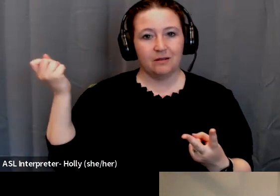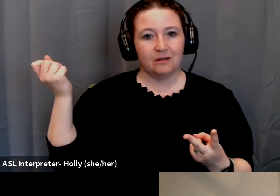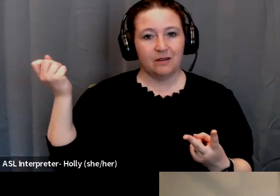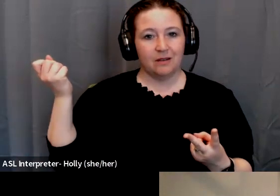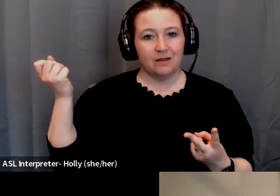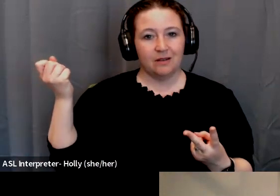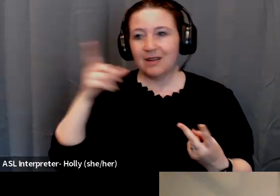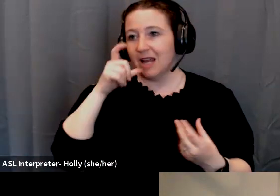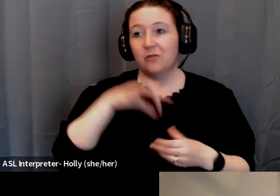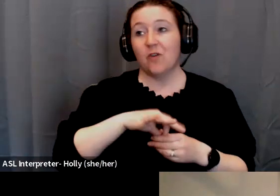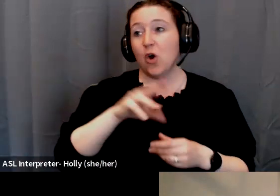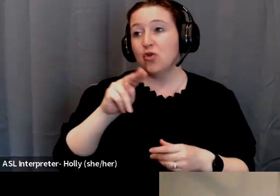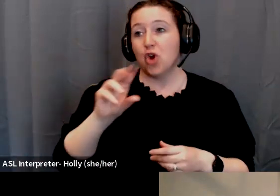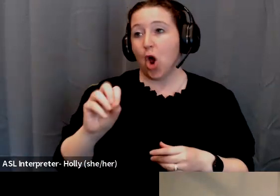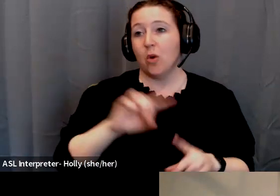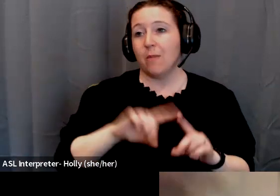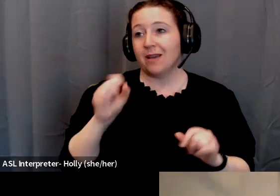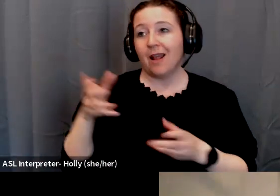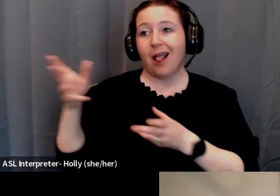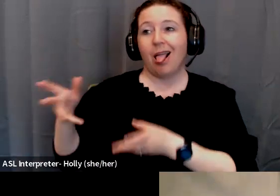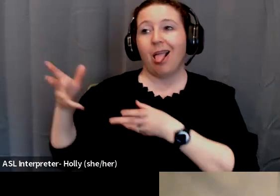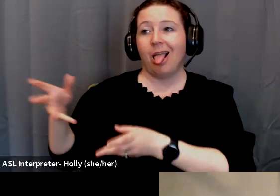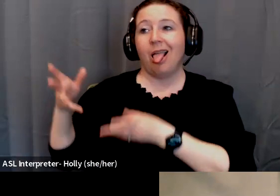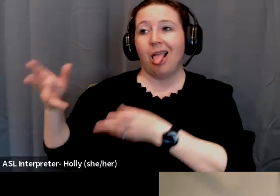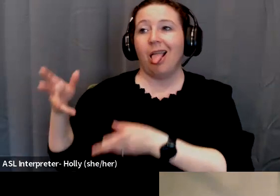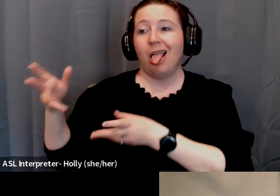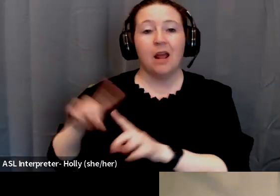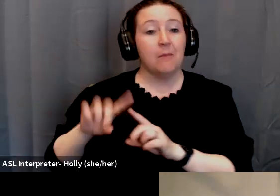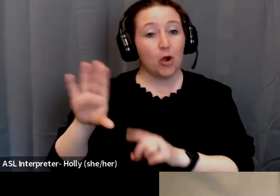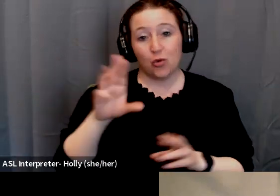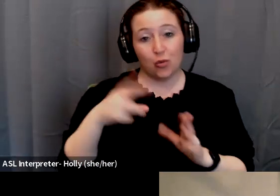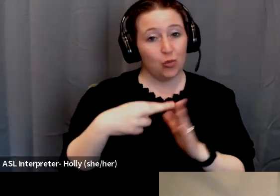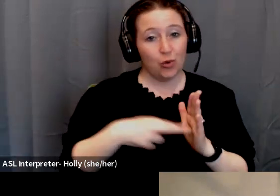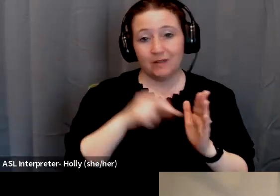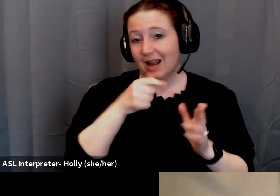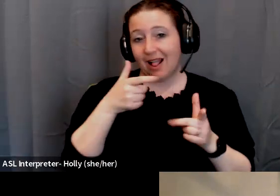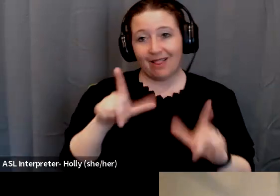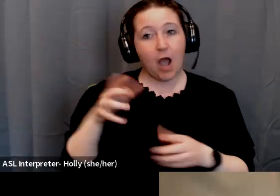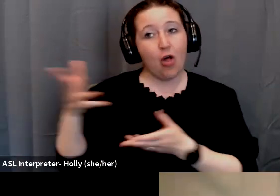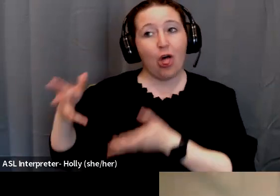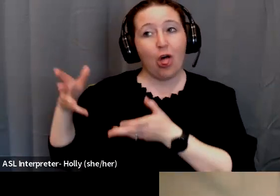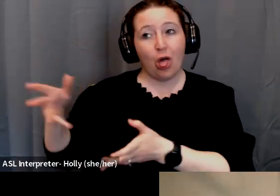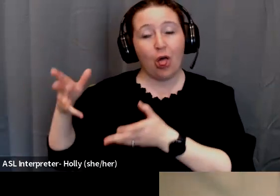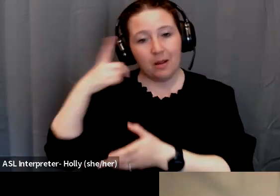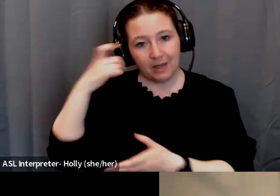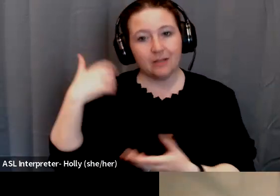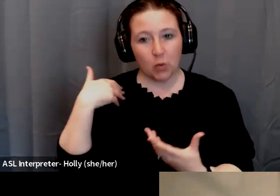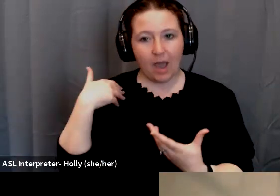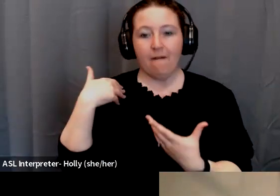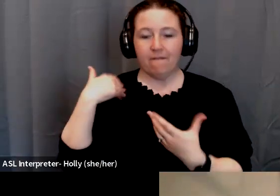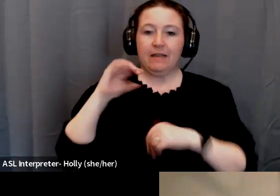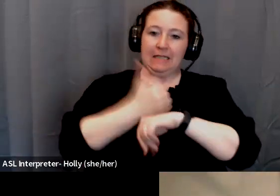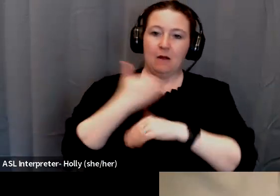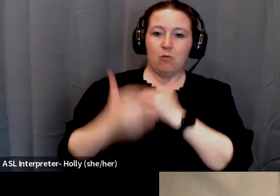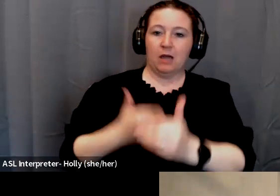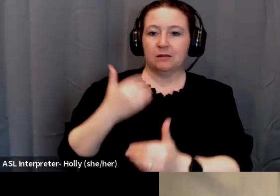have to vote no, but it can just sit out here forever. But your rules don't allow it really to sit out there forever, because you have this embedded, it goes to the